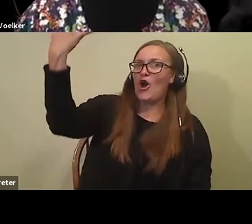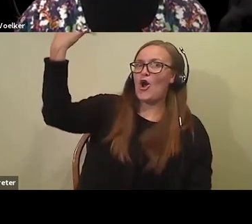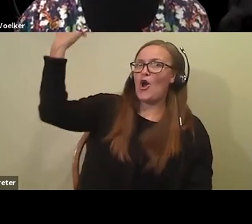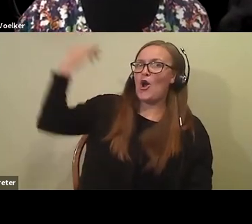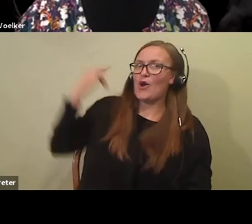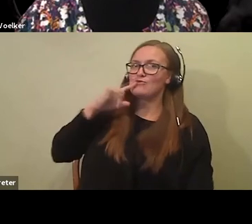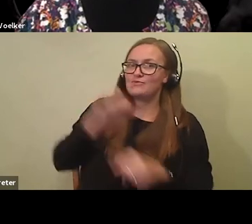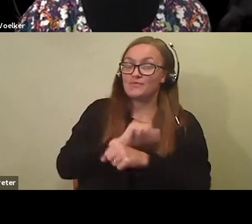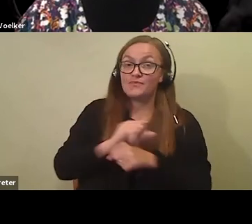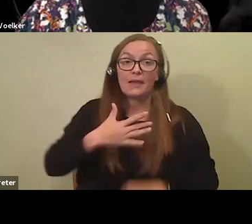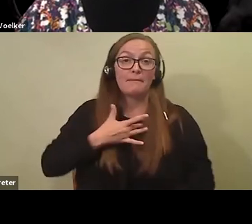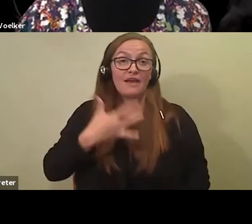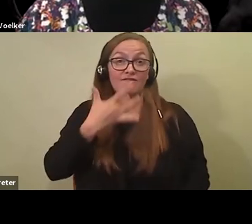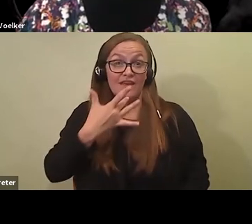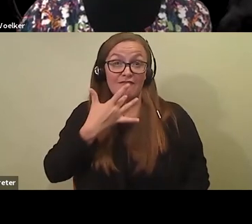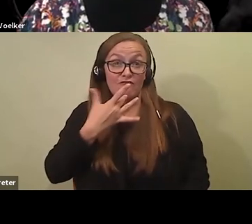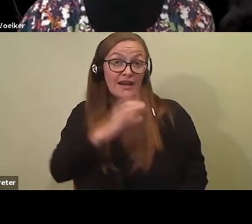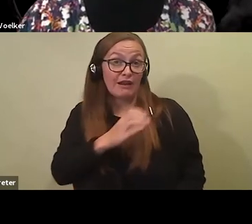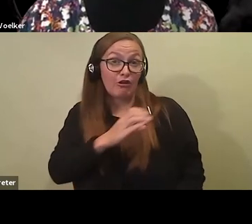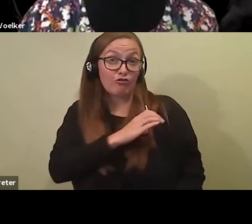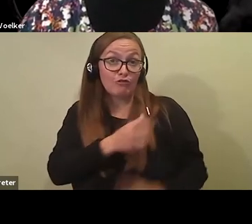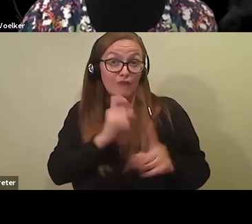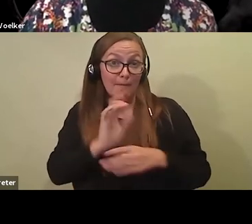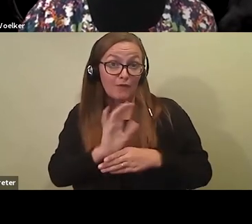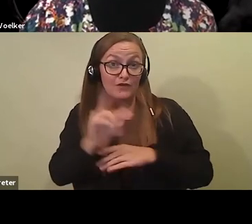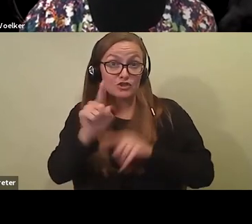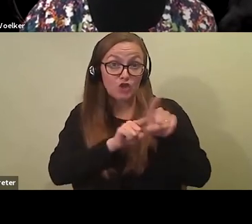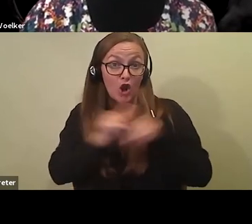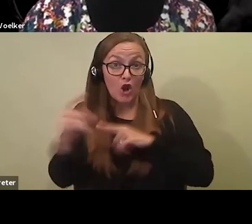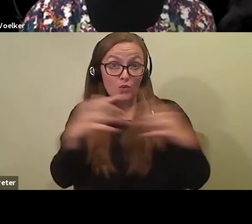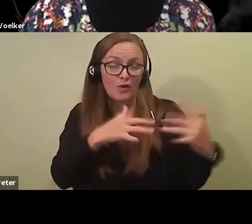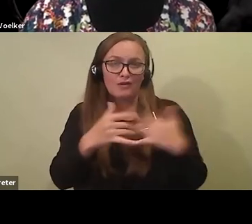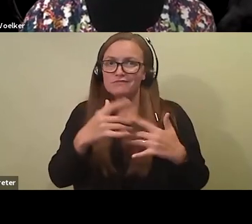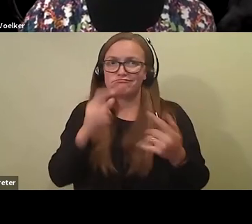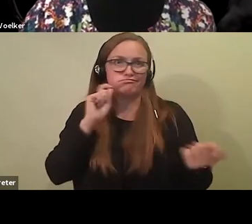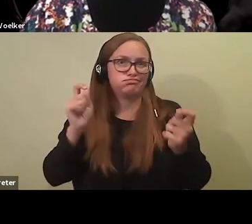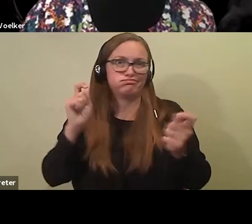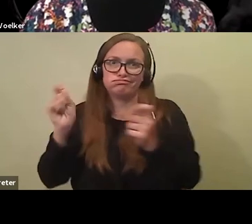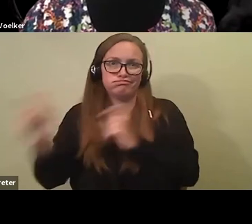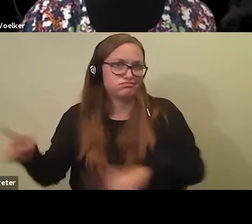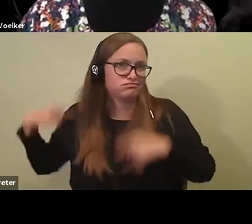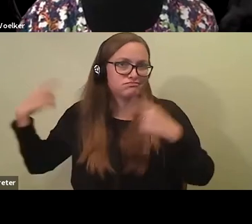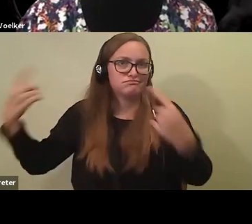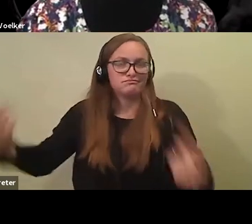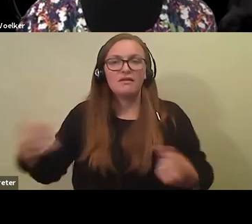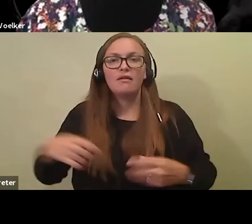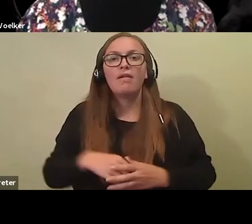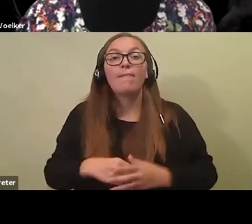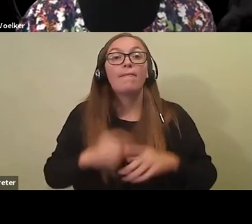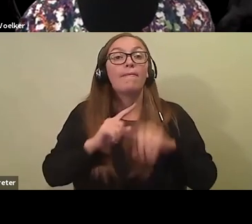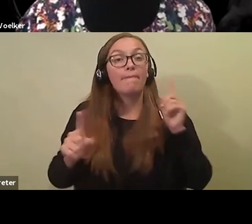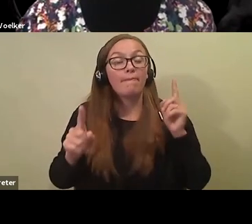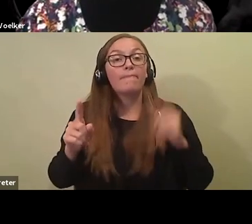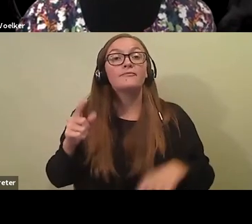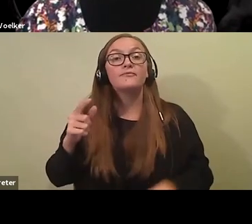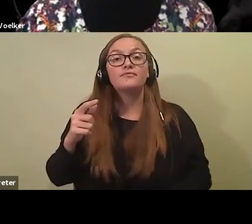That's varied over the years. However, during the pandemic, when I was growing out my pandemic care, I felt a very strong fellowship